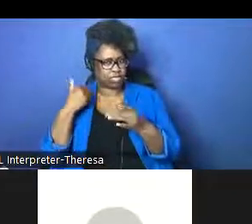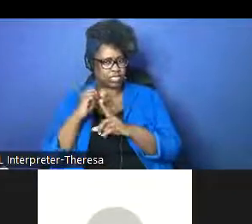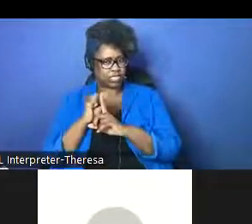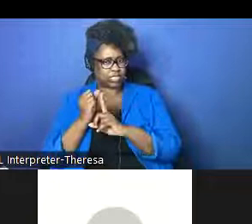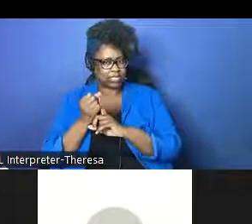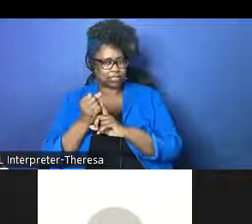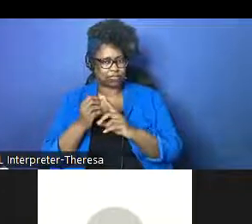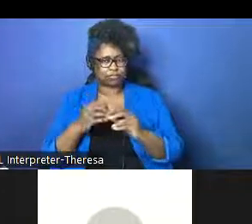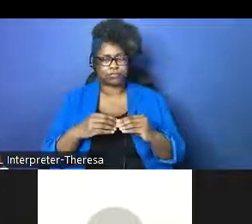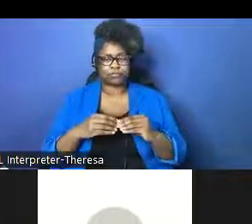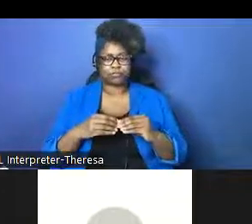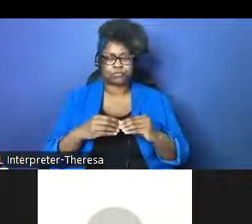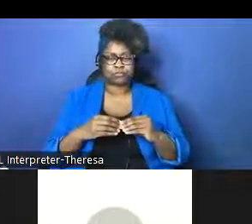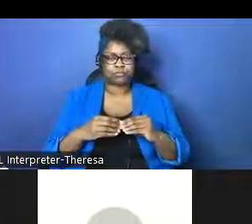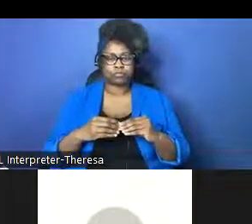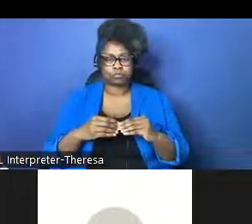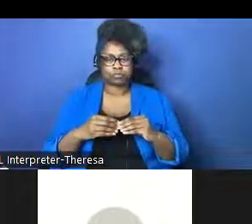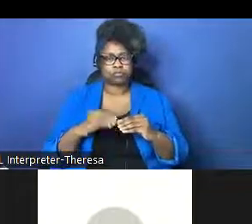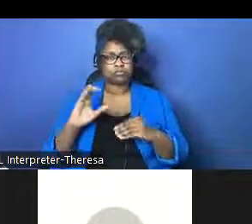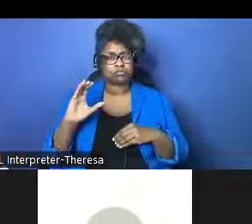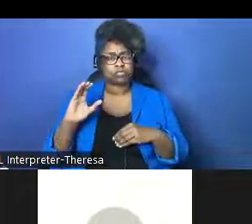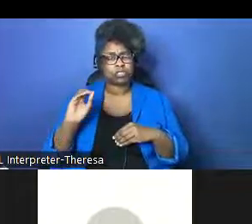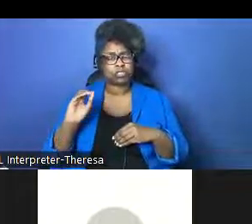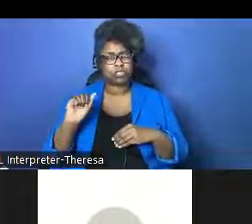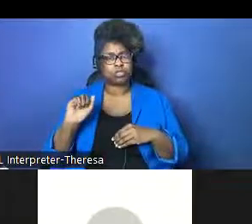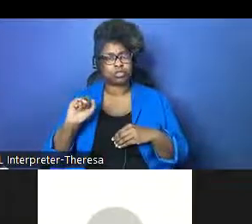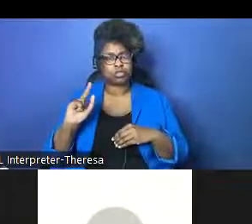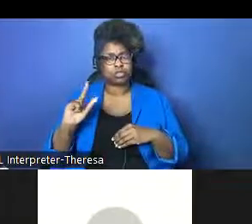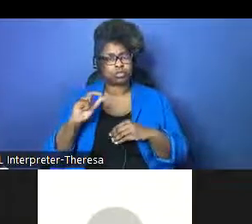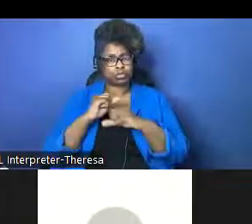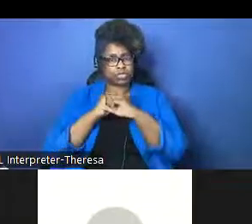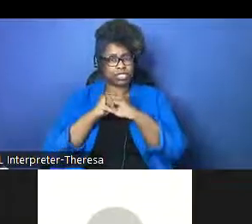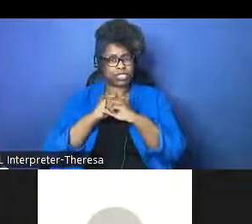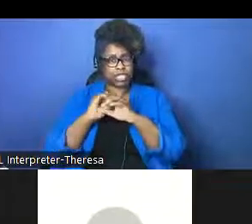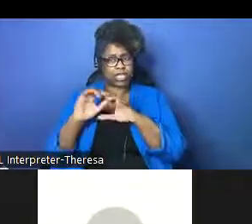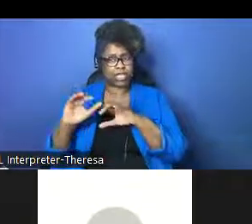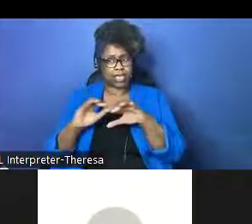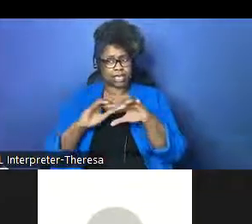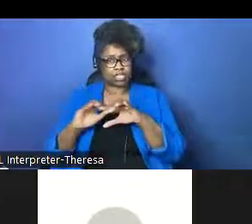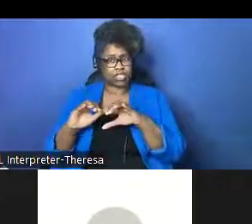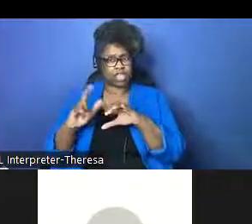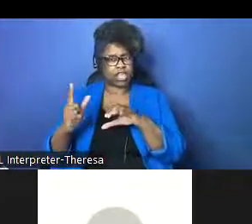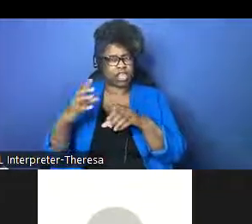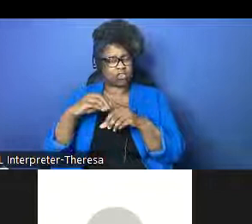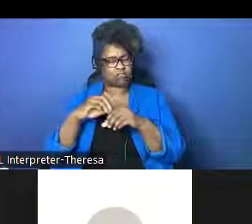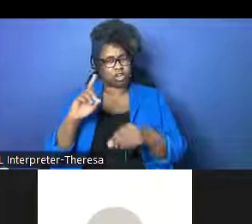well. Did the coastal protection actions involve dredging